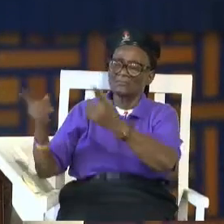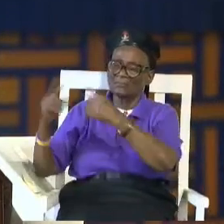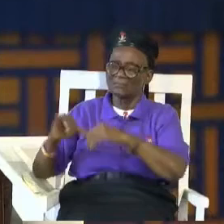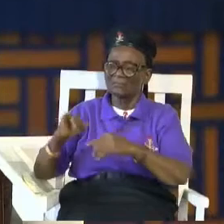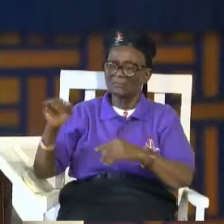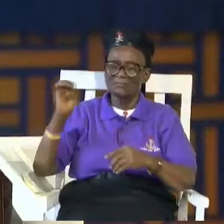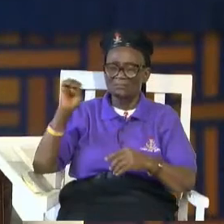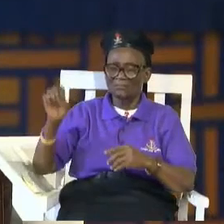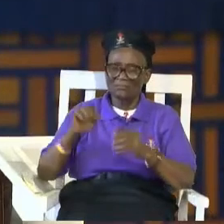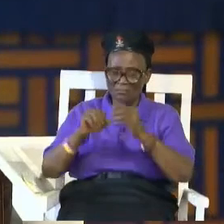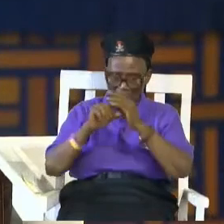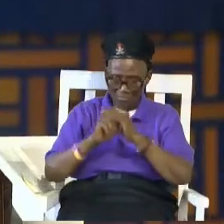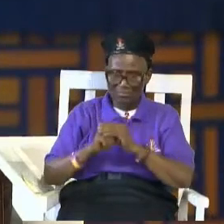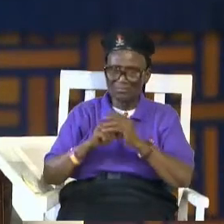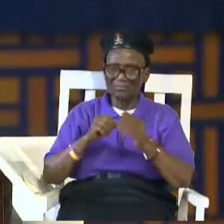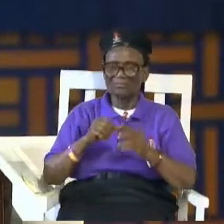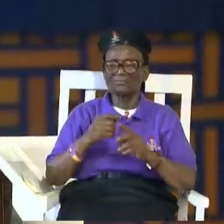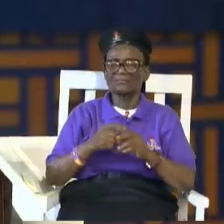From that moment on,